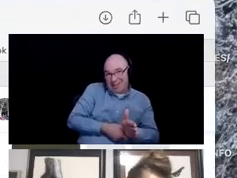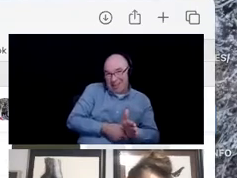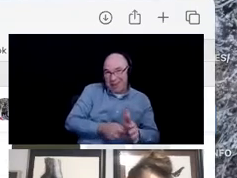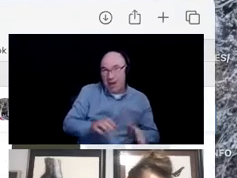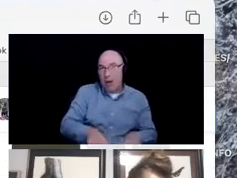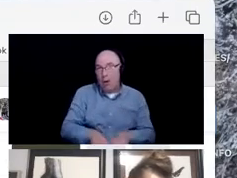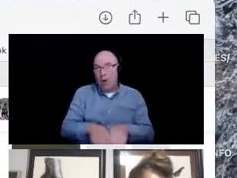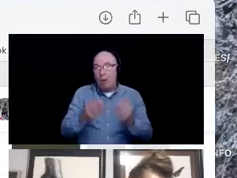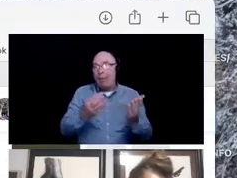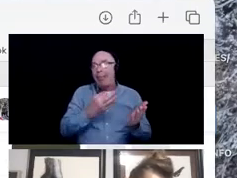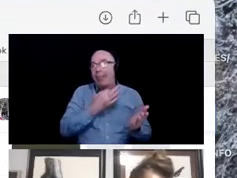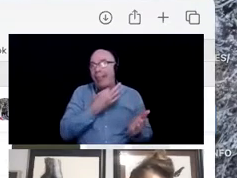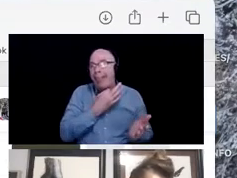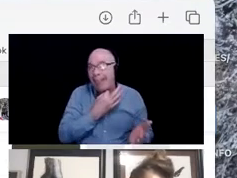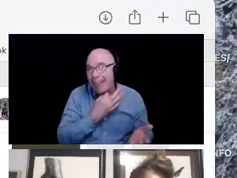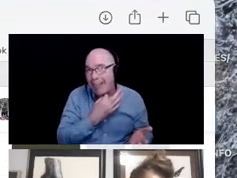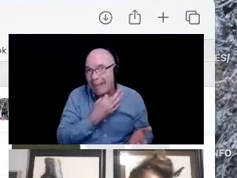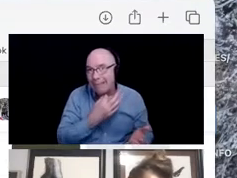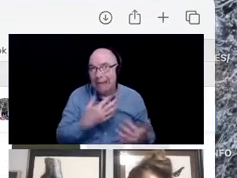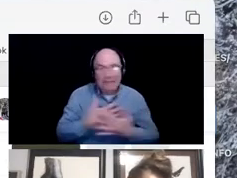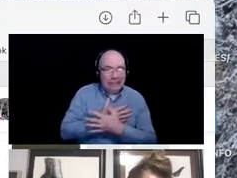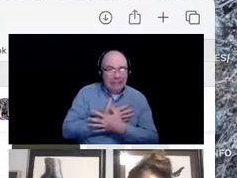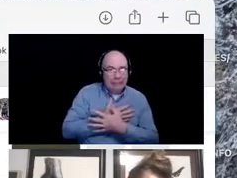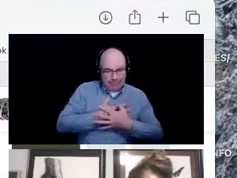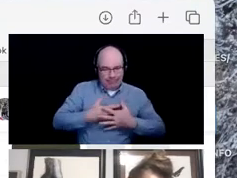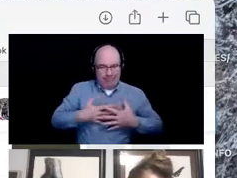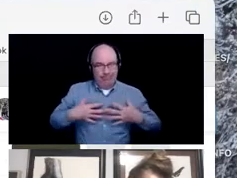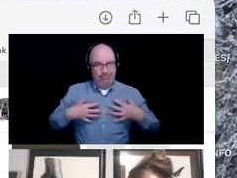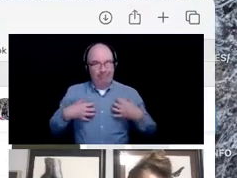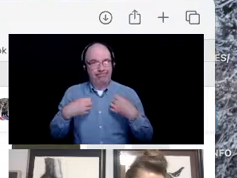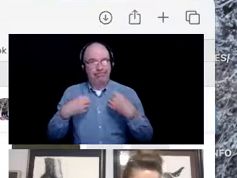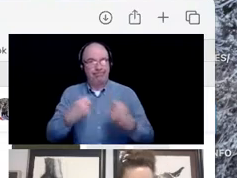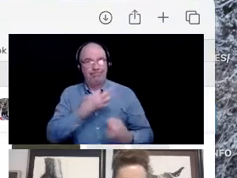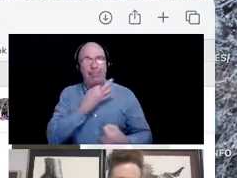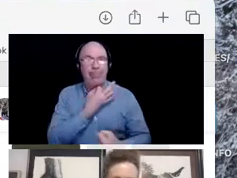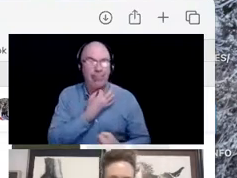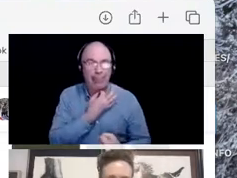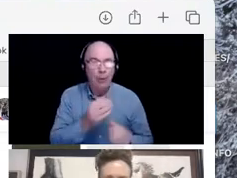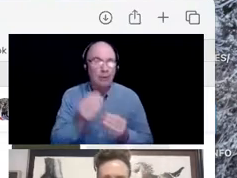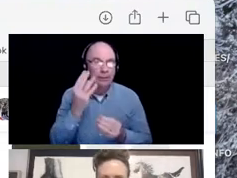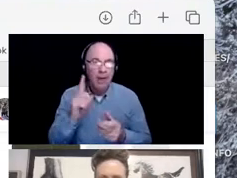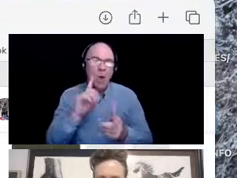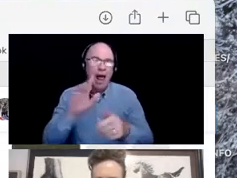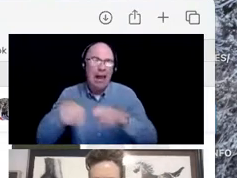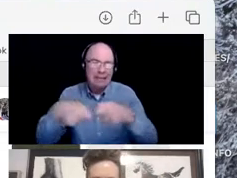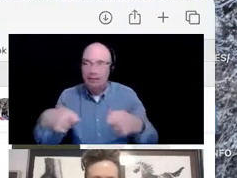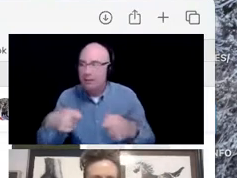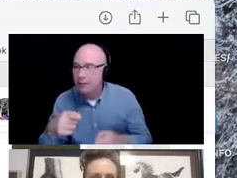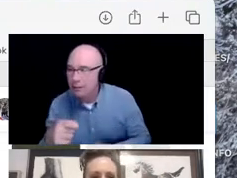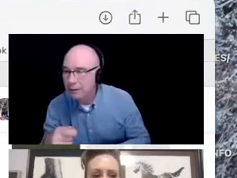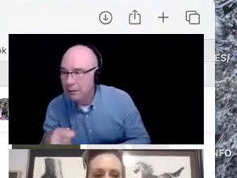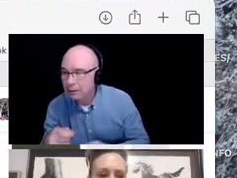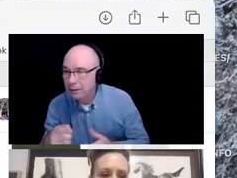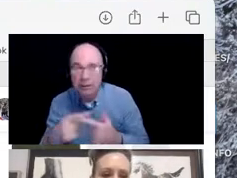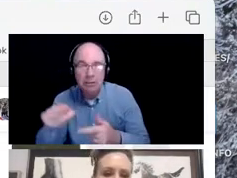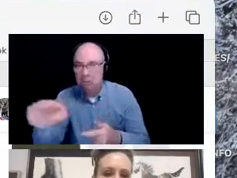open curiosity and experience with that, because like we said, I'm going to end with this, and then however you want